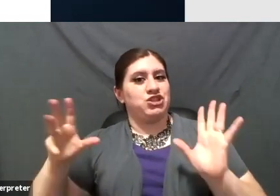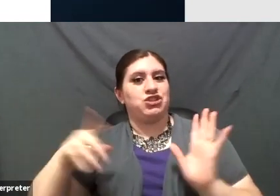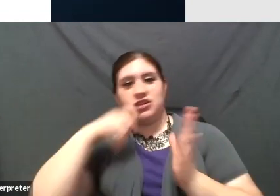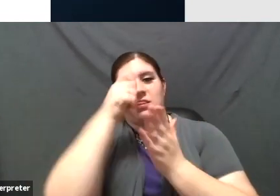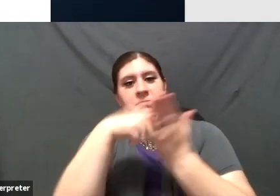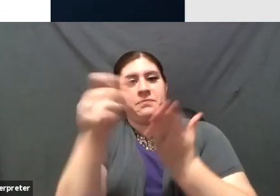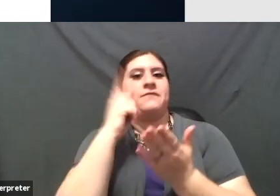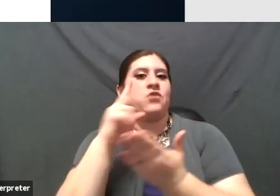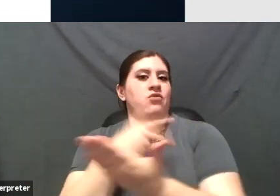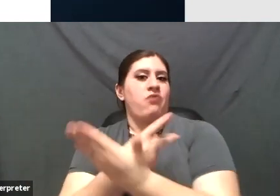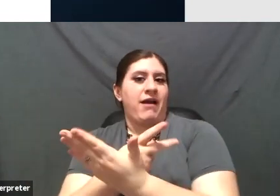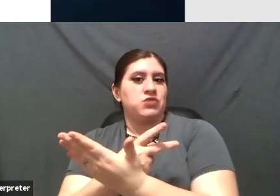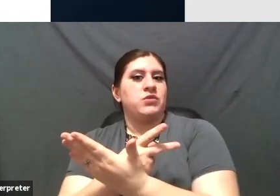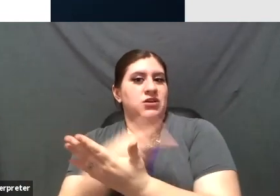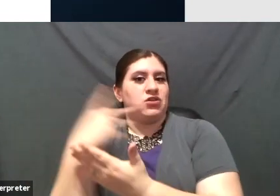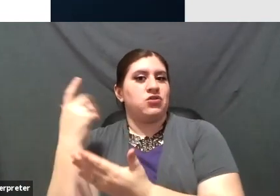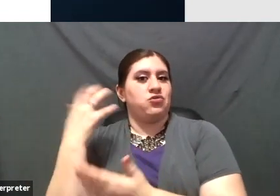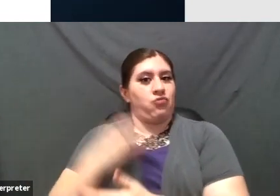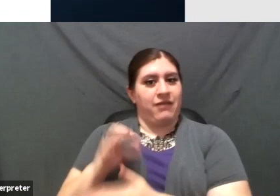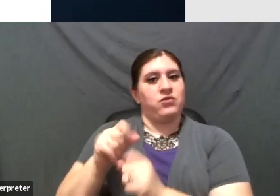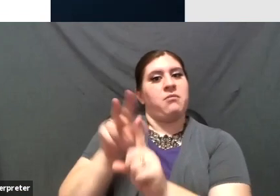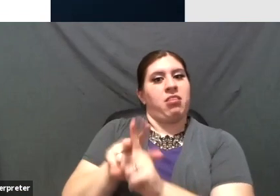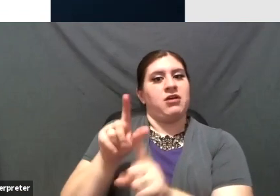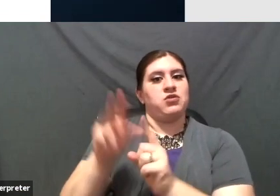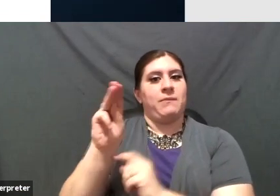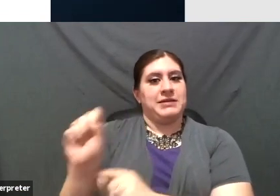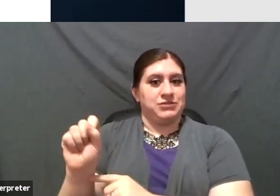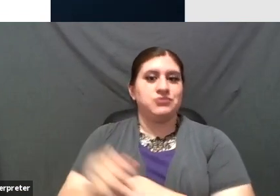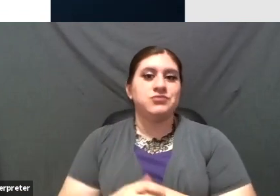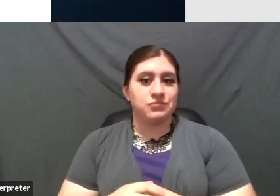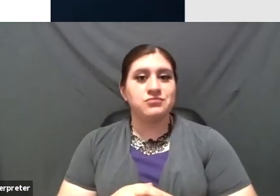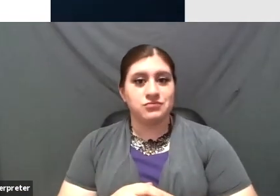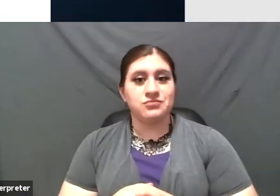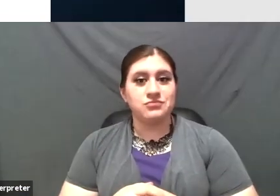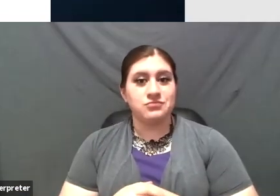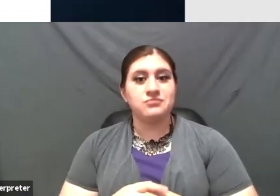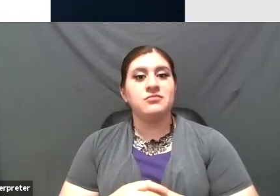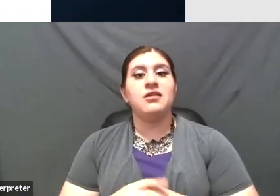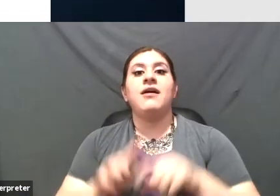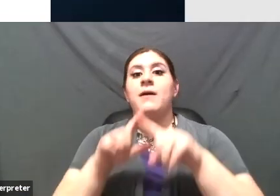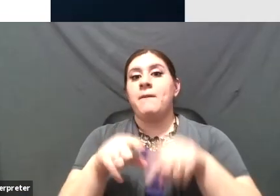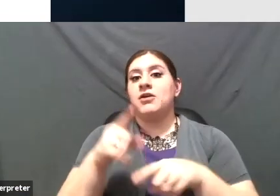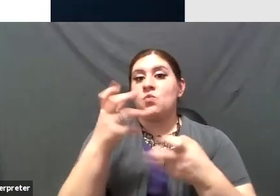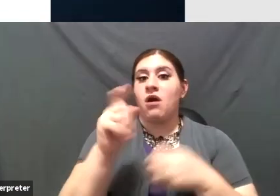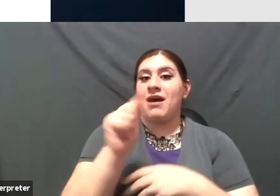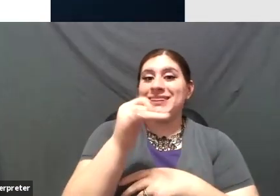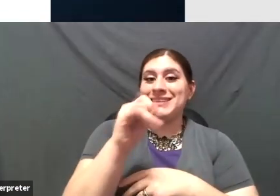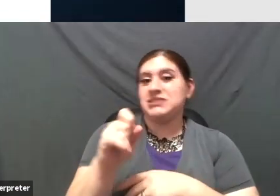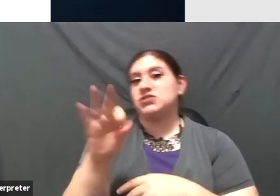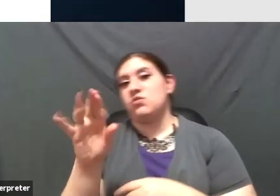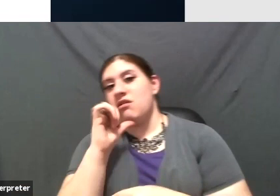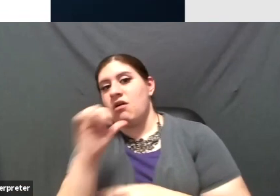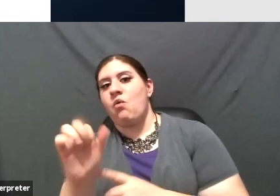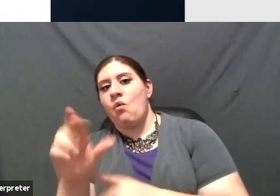credit that you can apply to your master's degree. And so depending upon whether you go thesis or non-thesis, that can